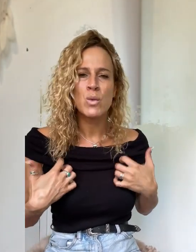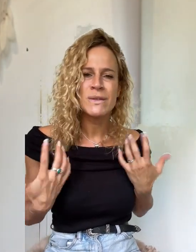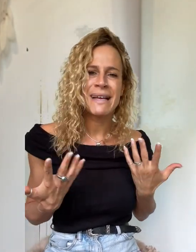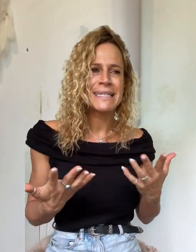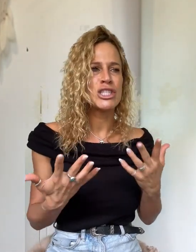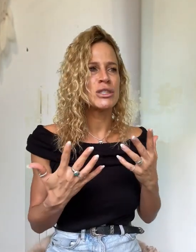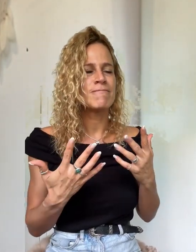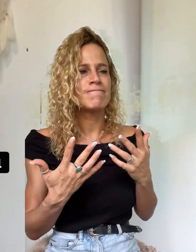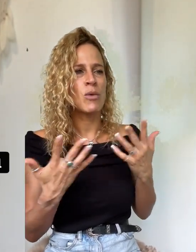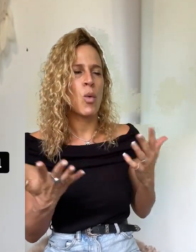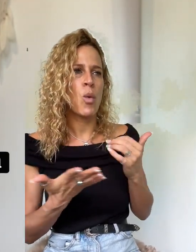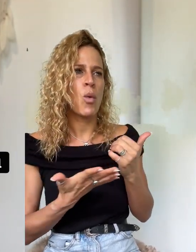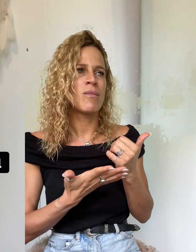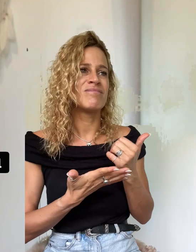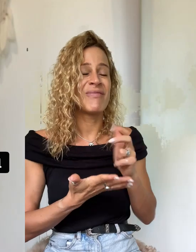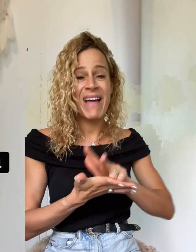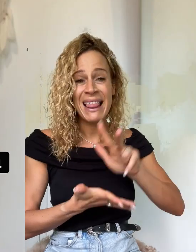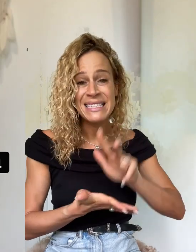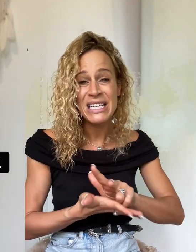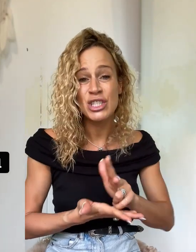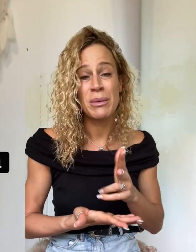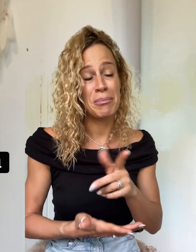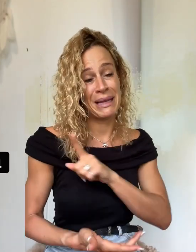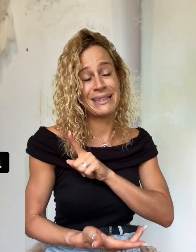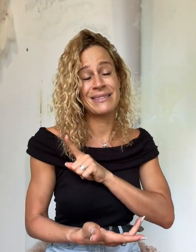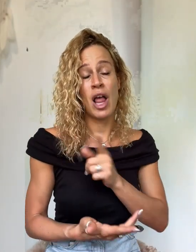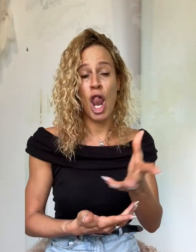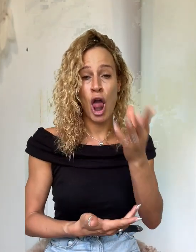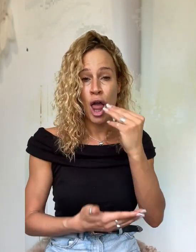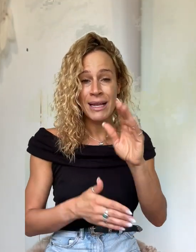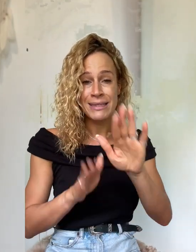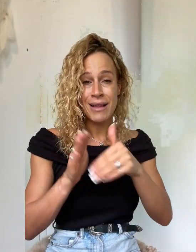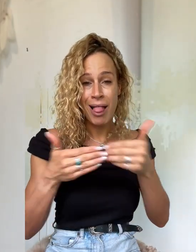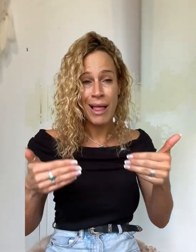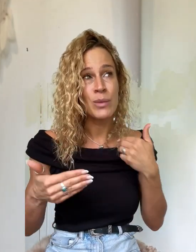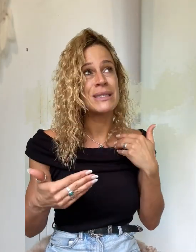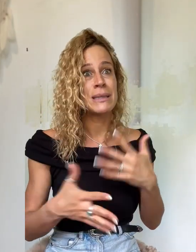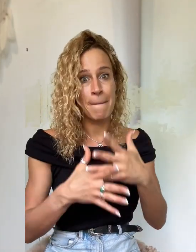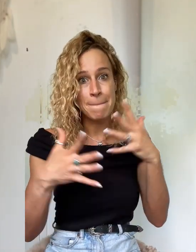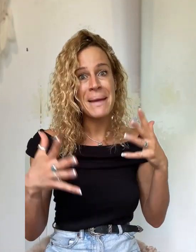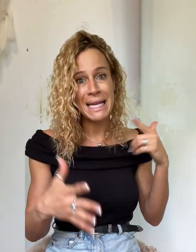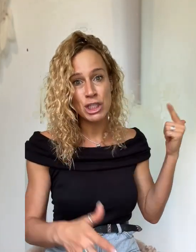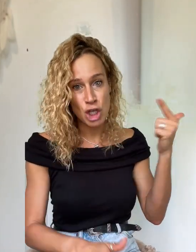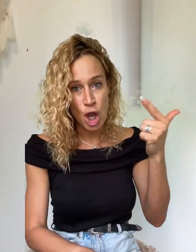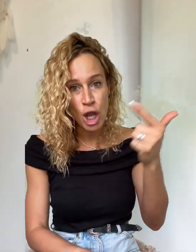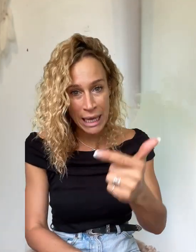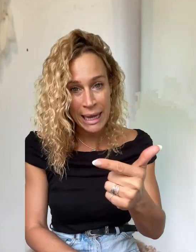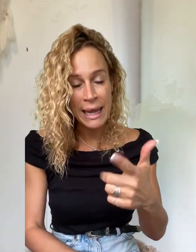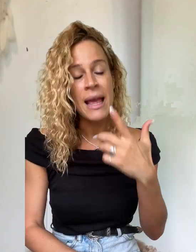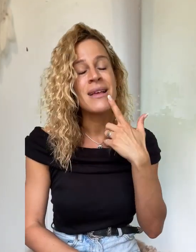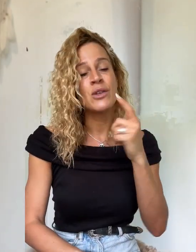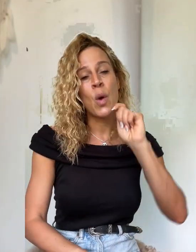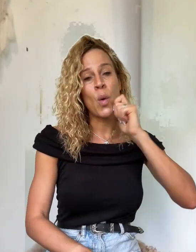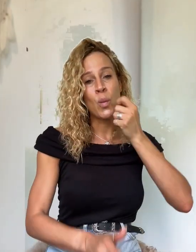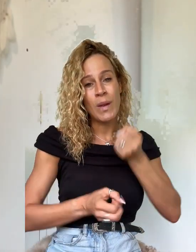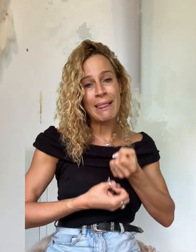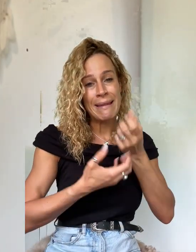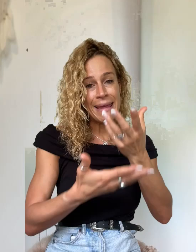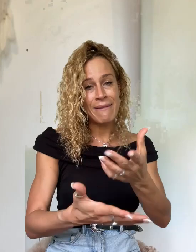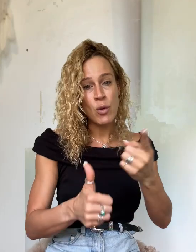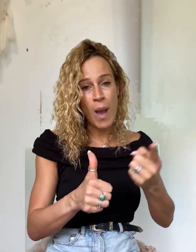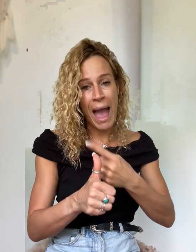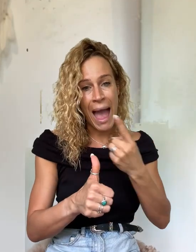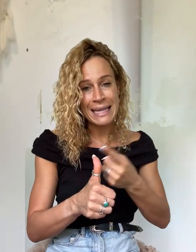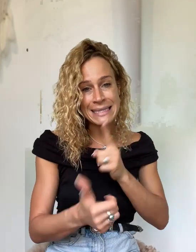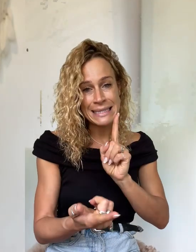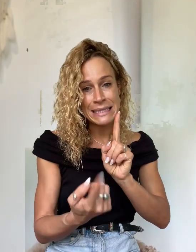really, because learning sign language is a hell of a journey, and we're going to get into it today. But I'm going to give you